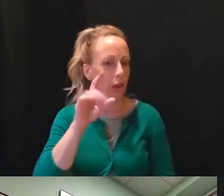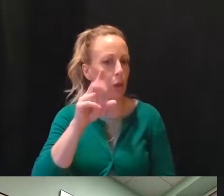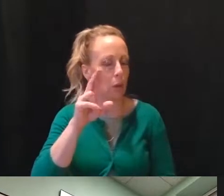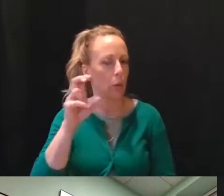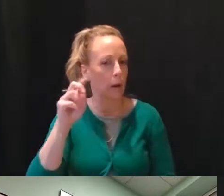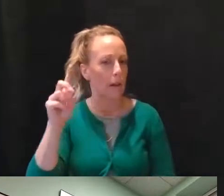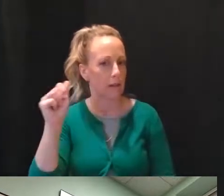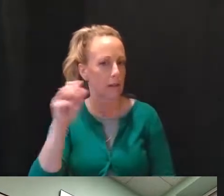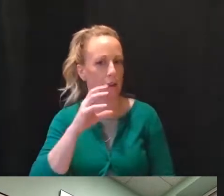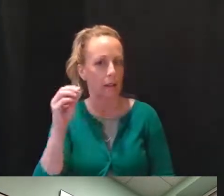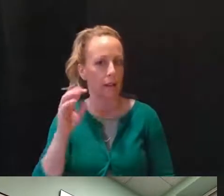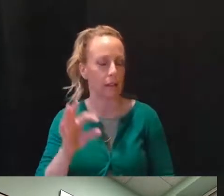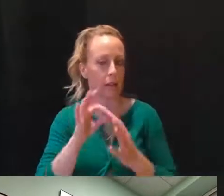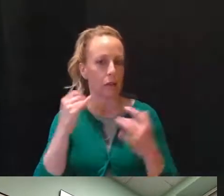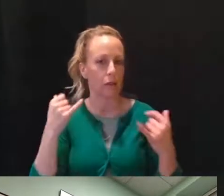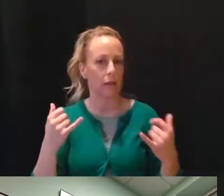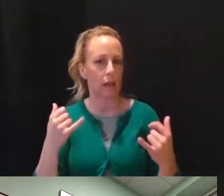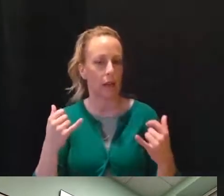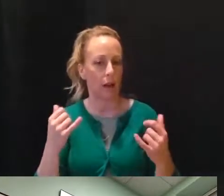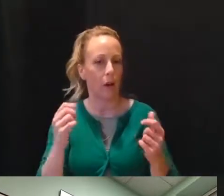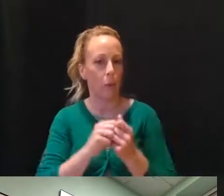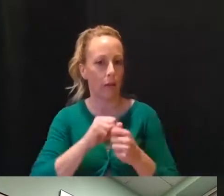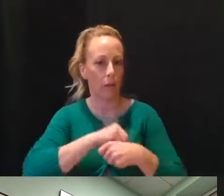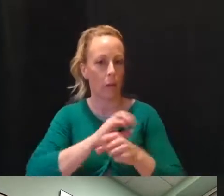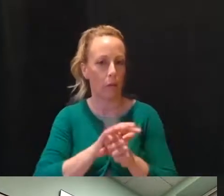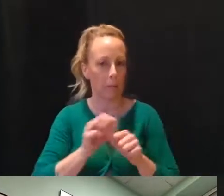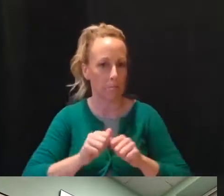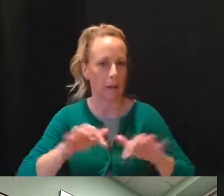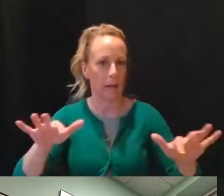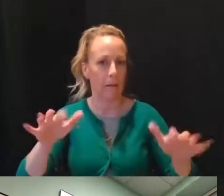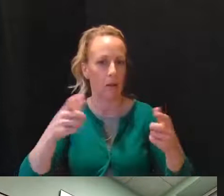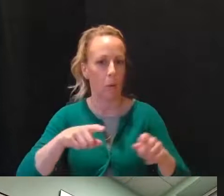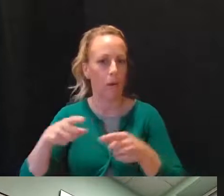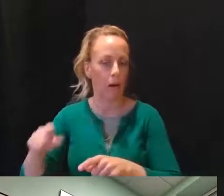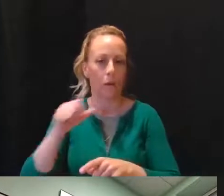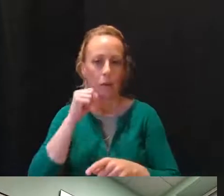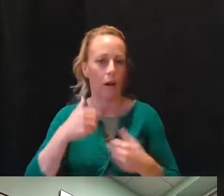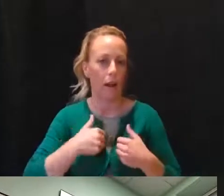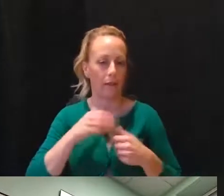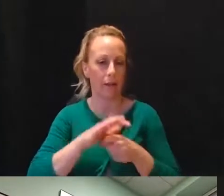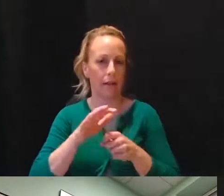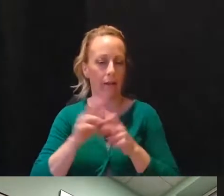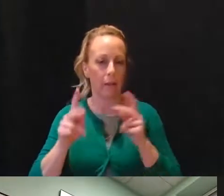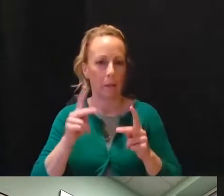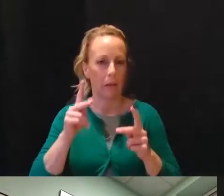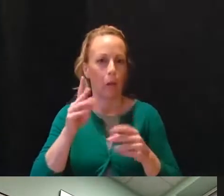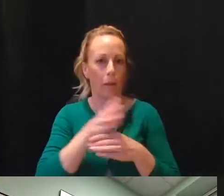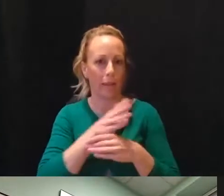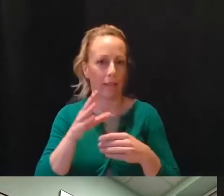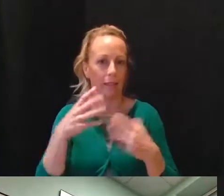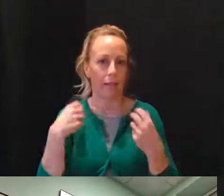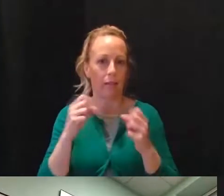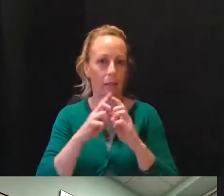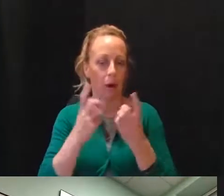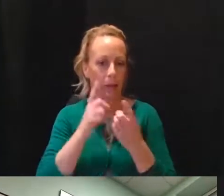under the circumstances of the pandemic, we don't have the personnel bandwidth at the health department to do that.